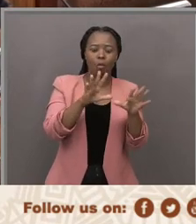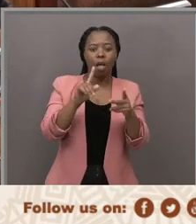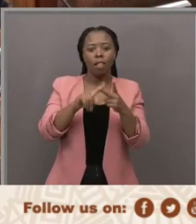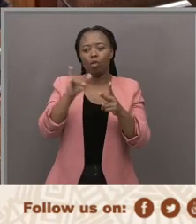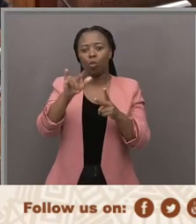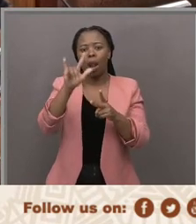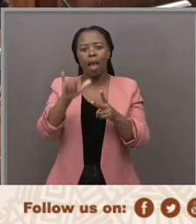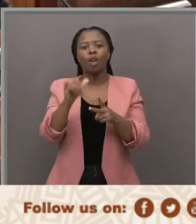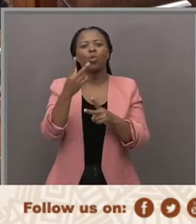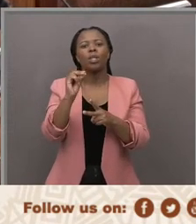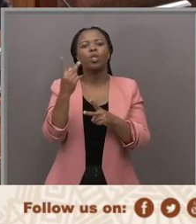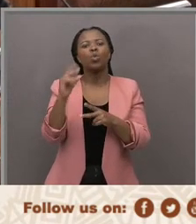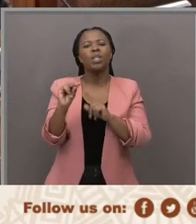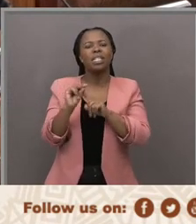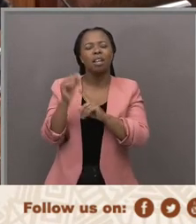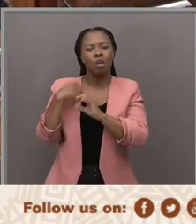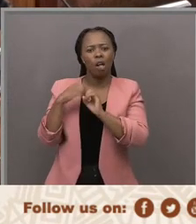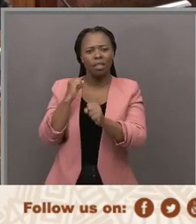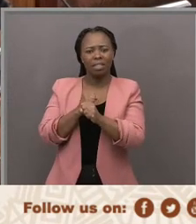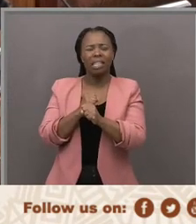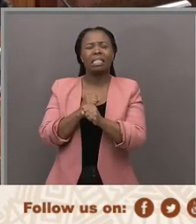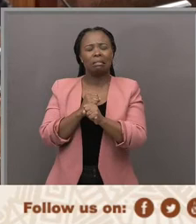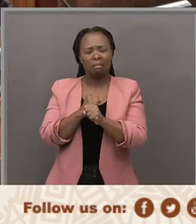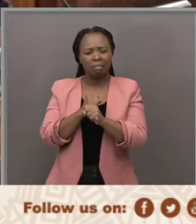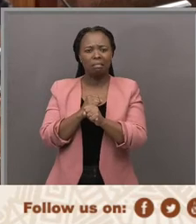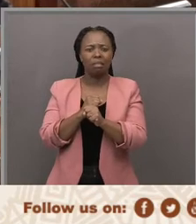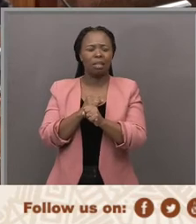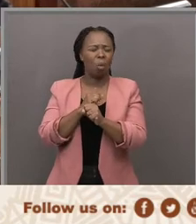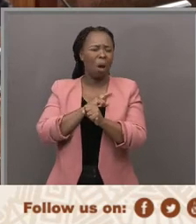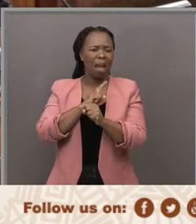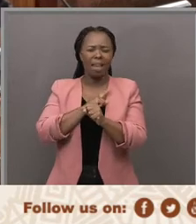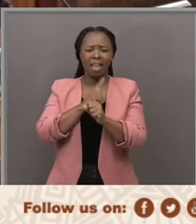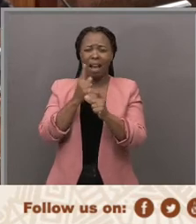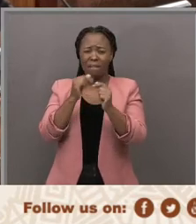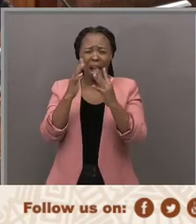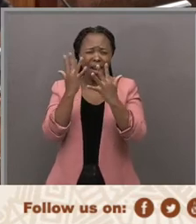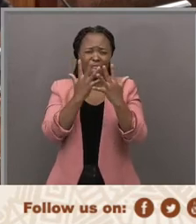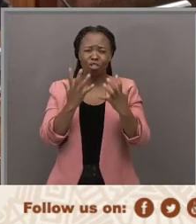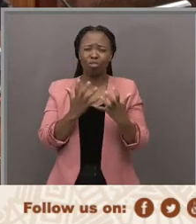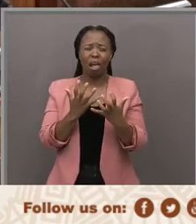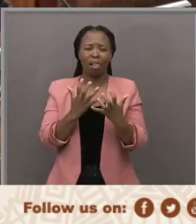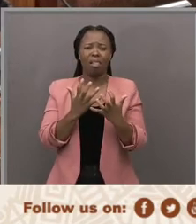2020. This has a huge impact on their financial viability,